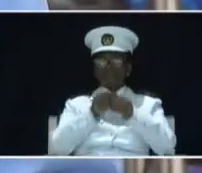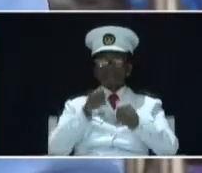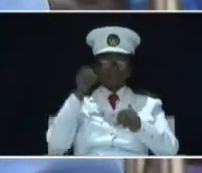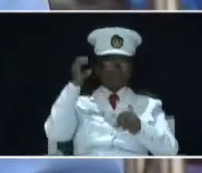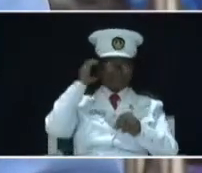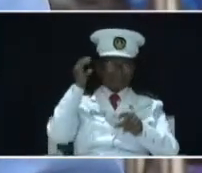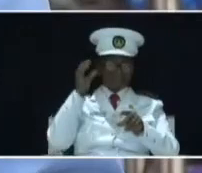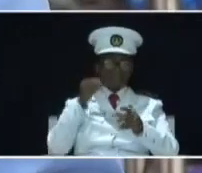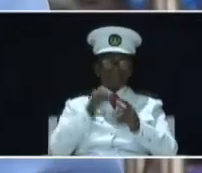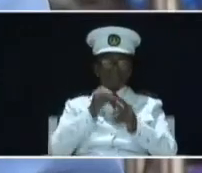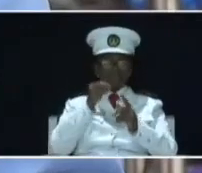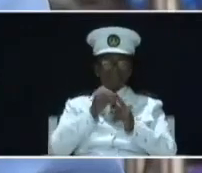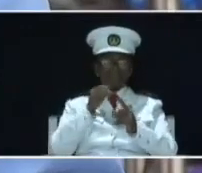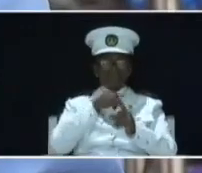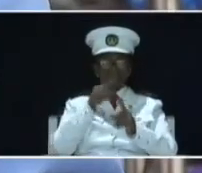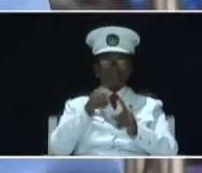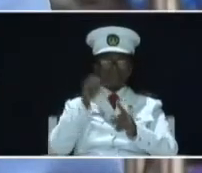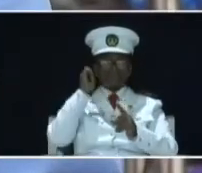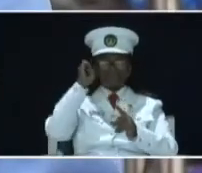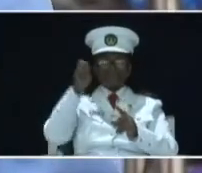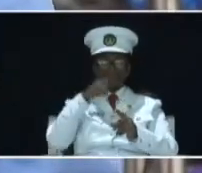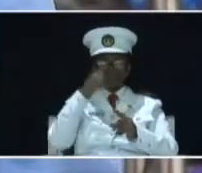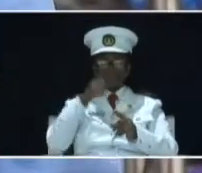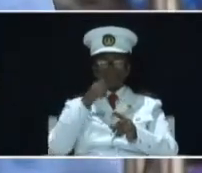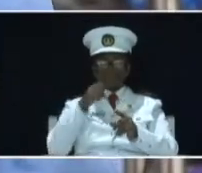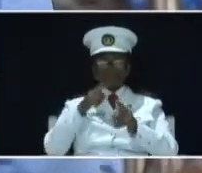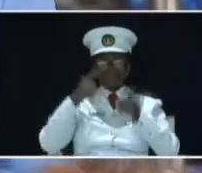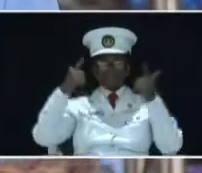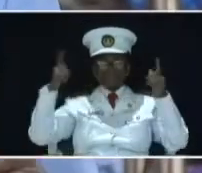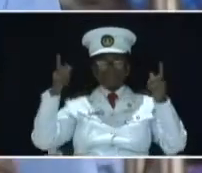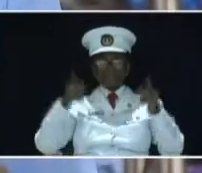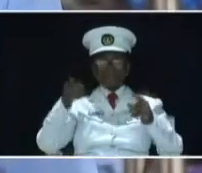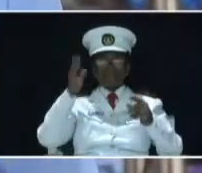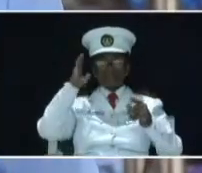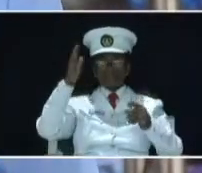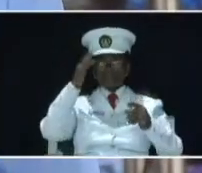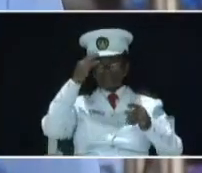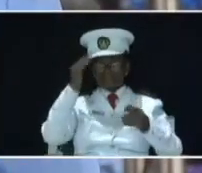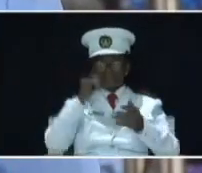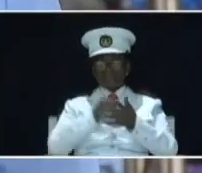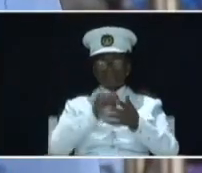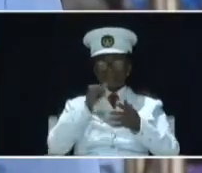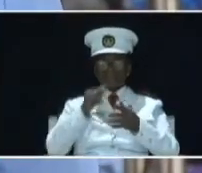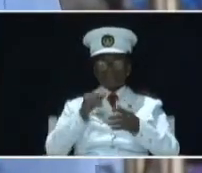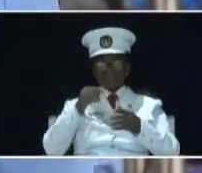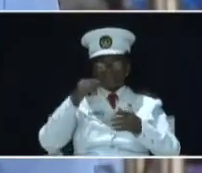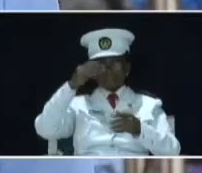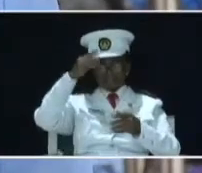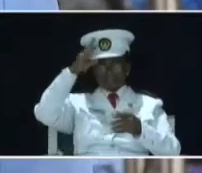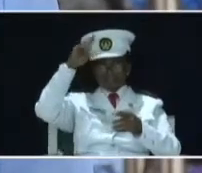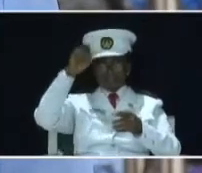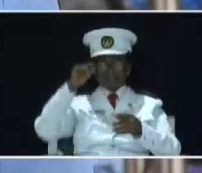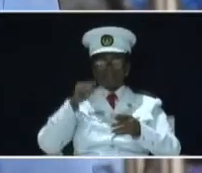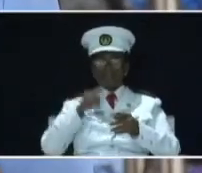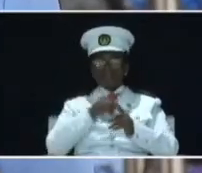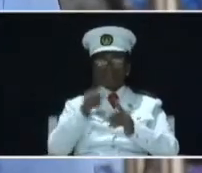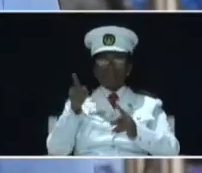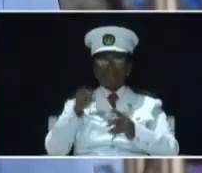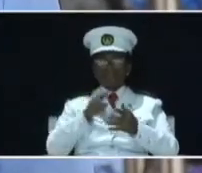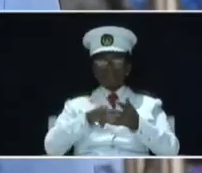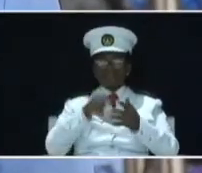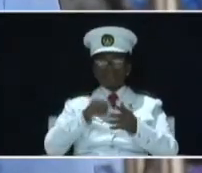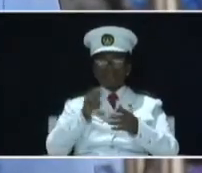you would think it is thunder. As a matter of fact, when you read Exodus chapter 20, from verse 18 to